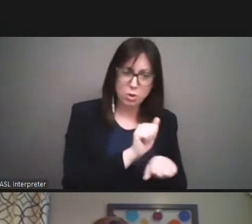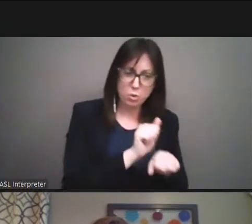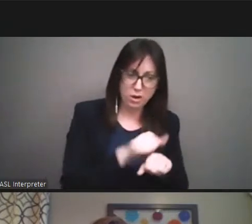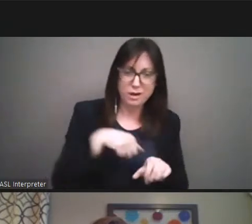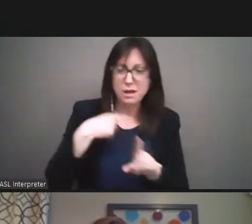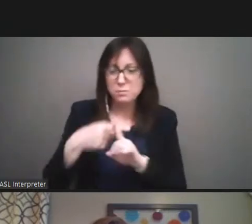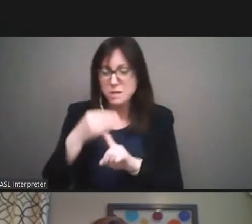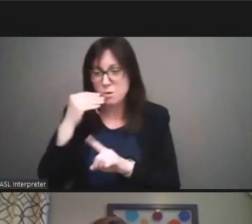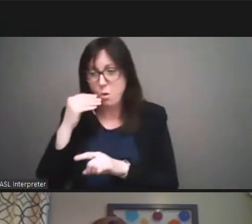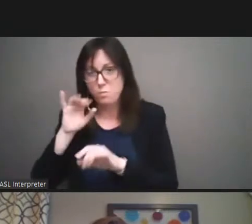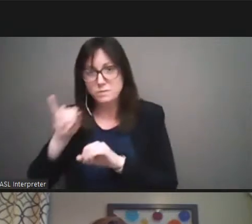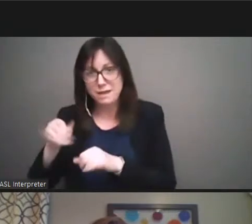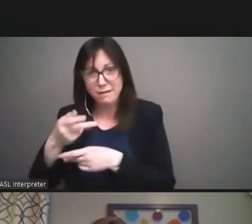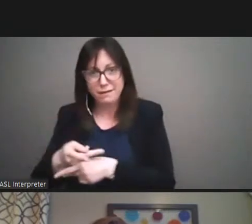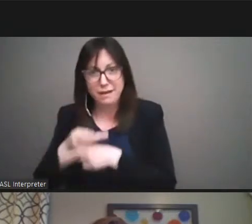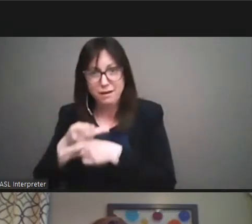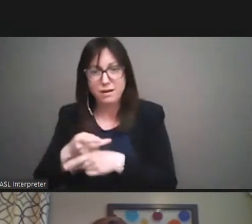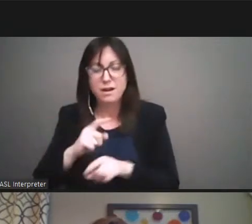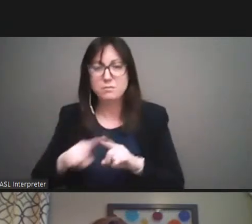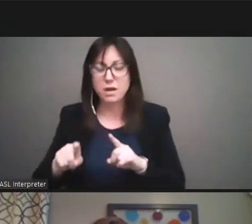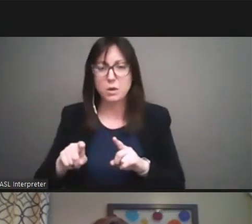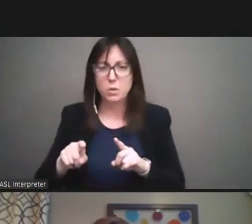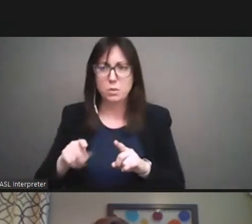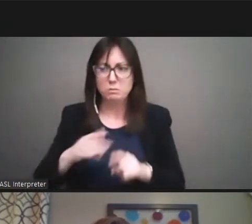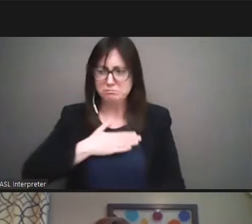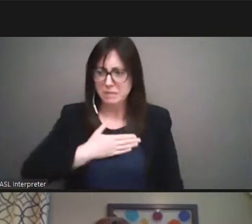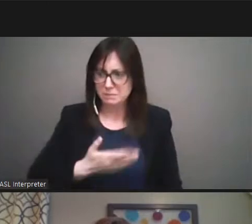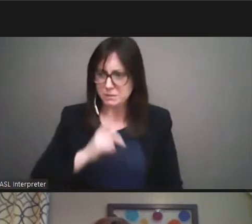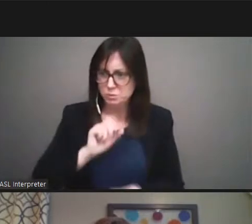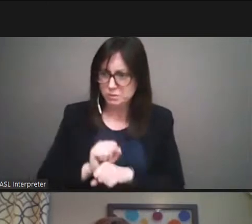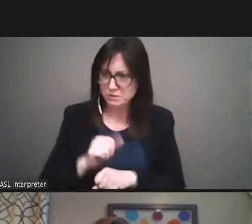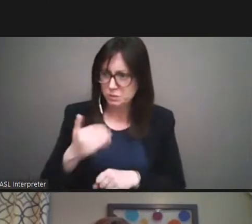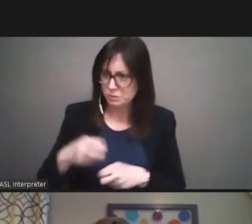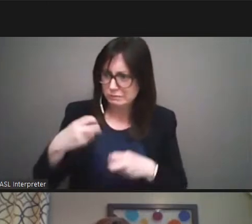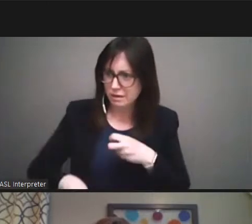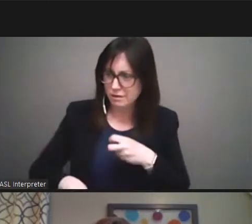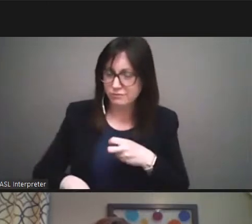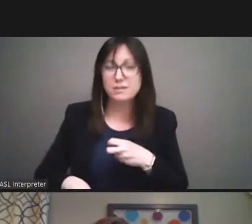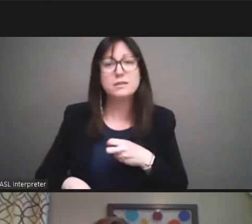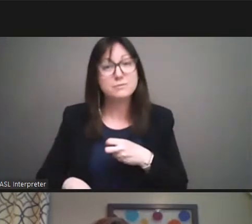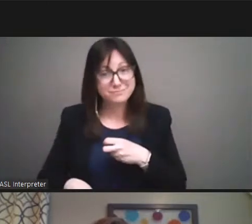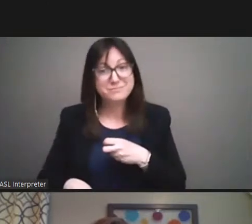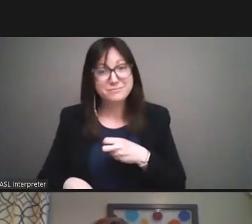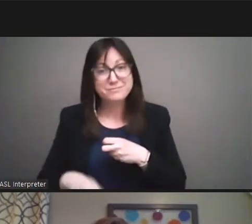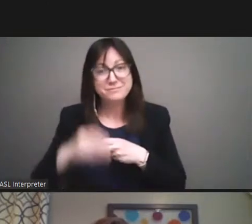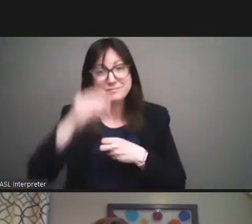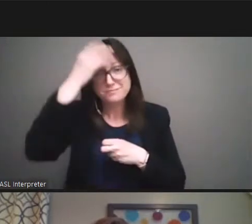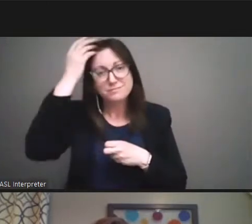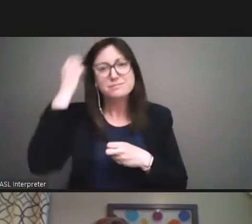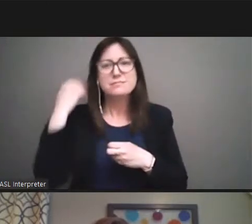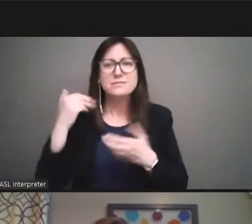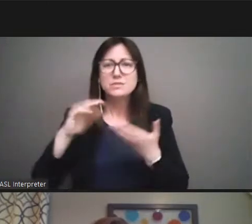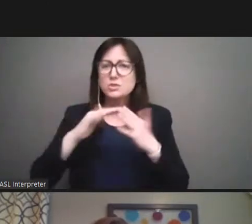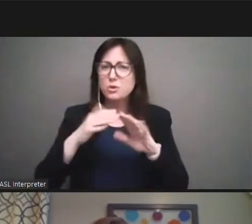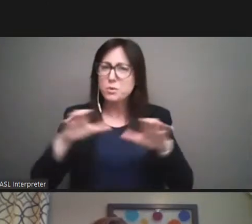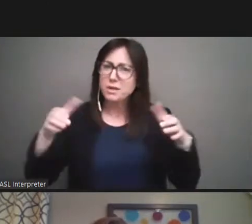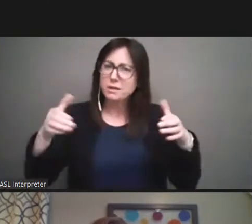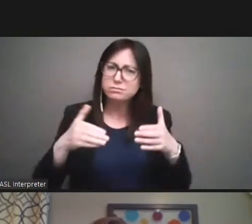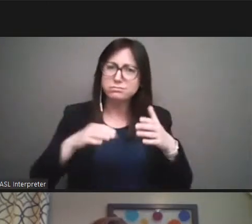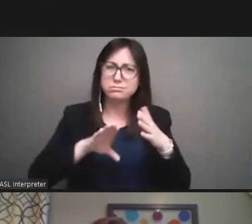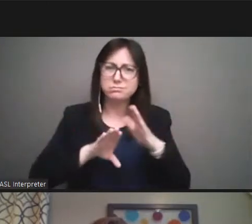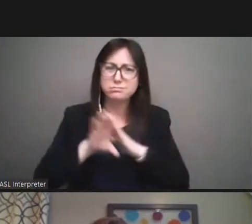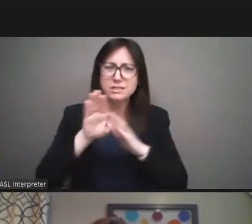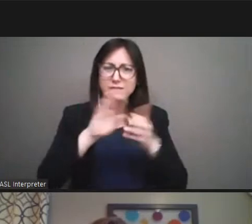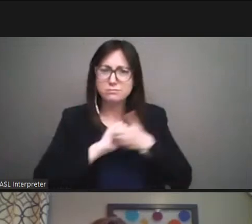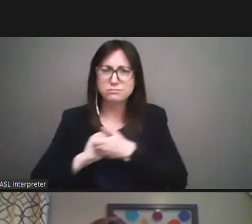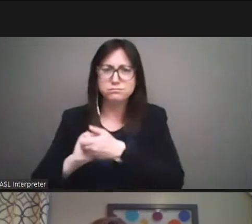were too scared to admit the truth. So yeah, we have to build communities, build